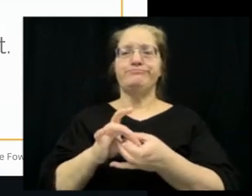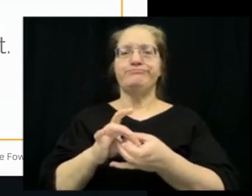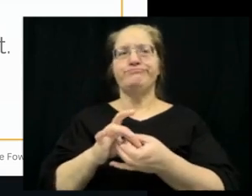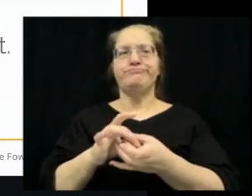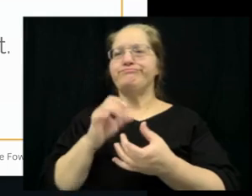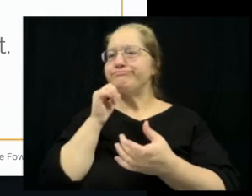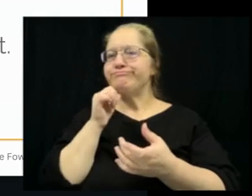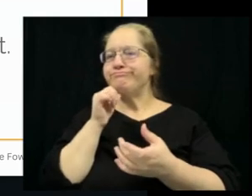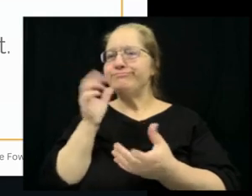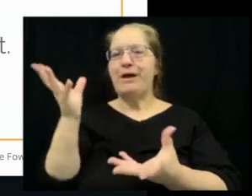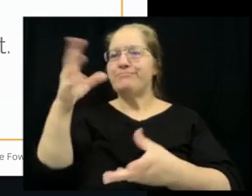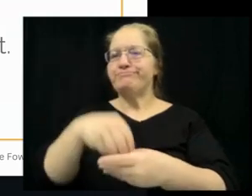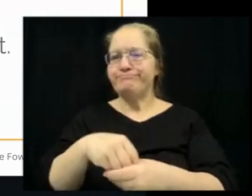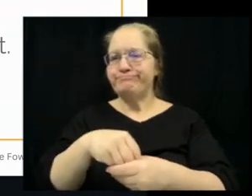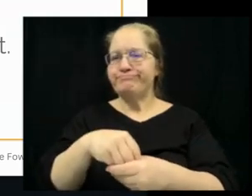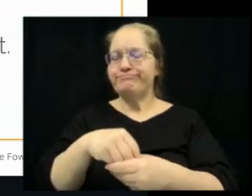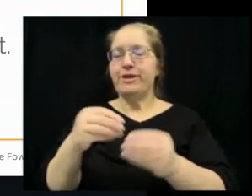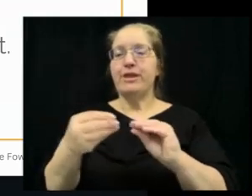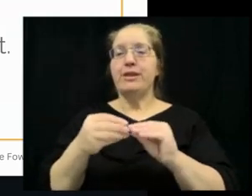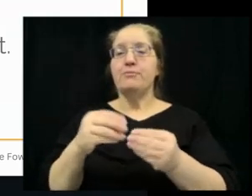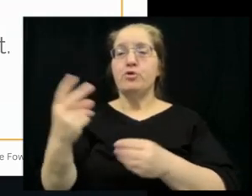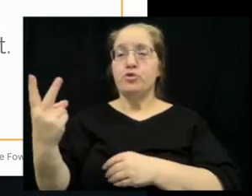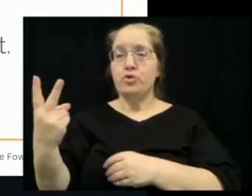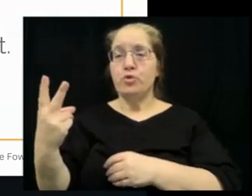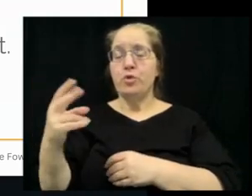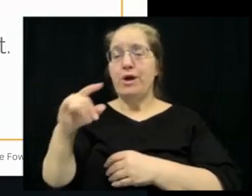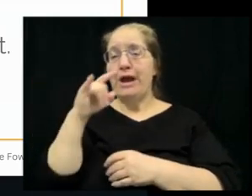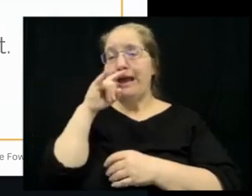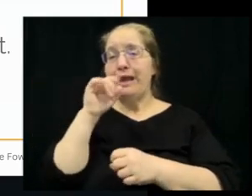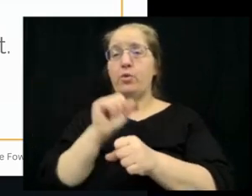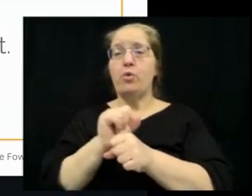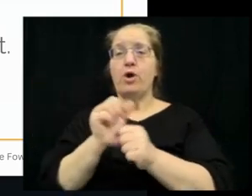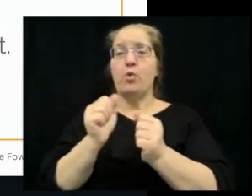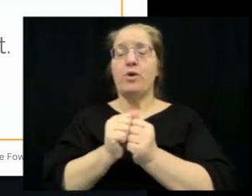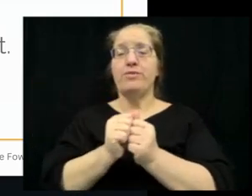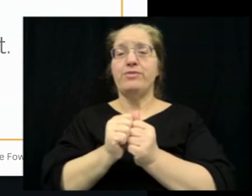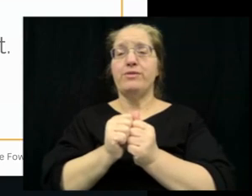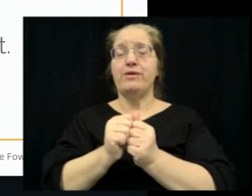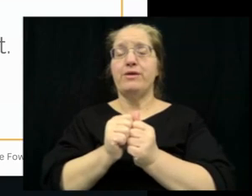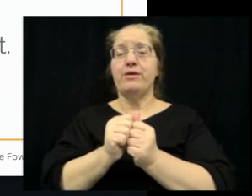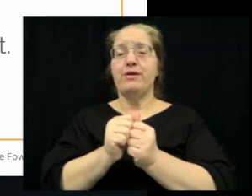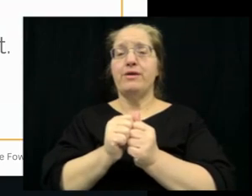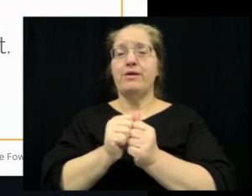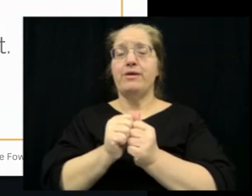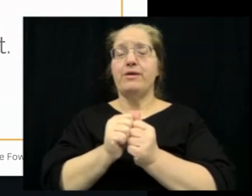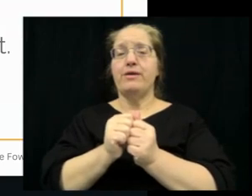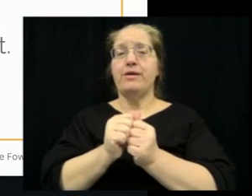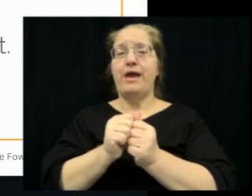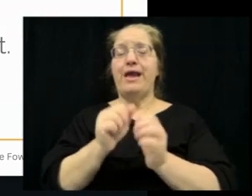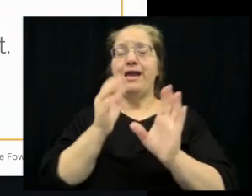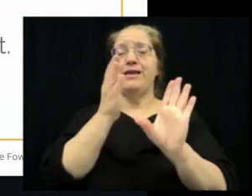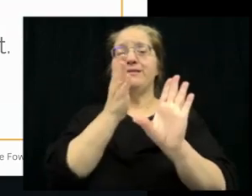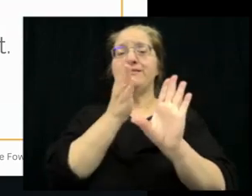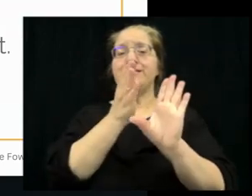Number two is a child dealing with an undiagnosed psychological or educational